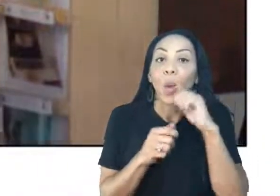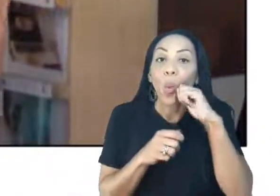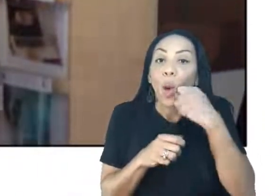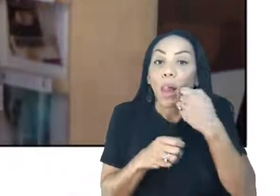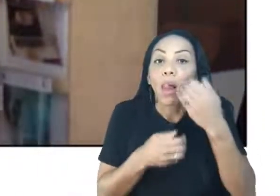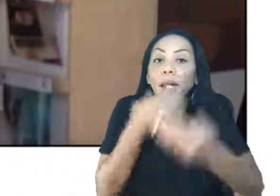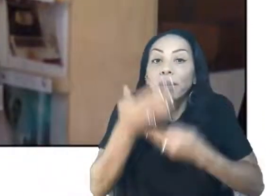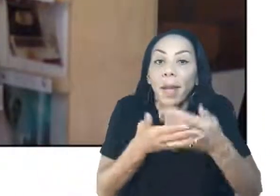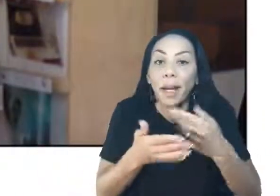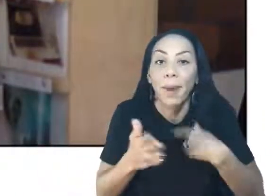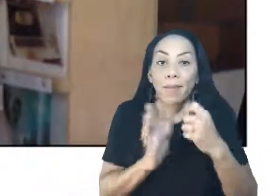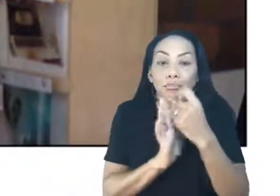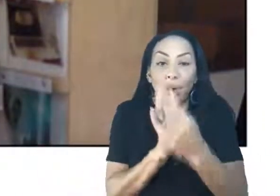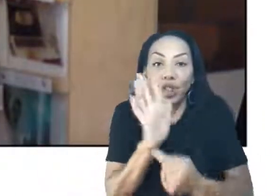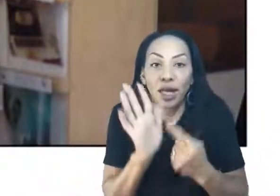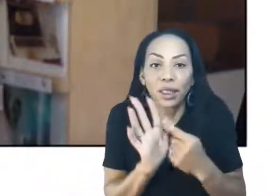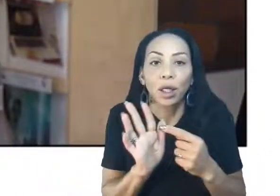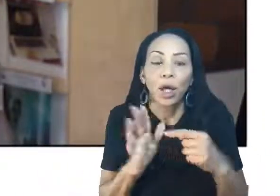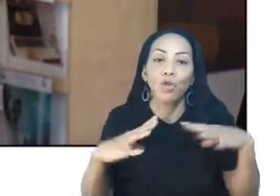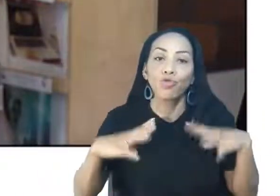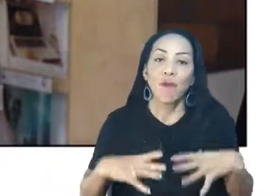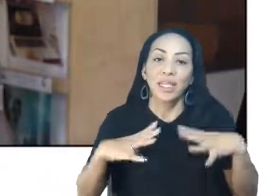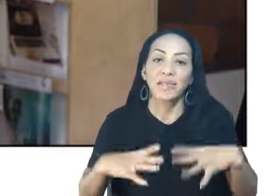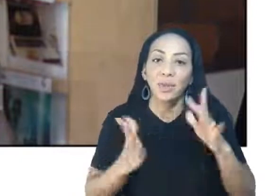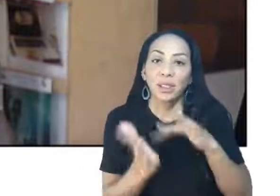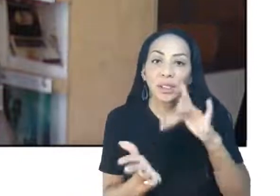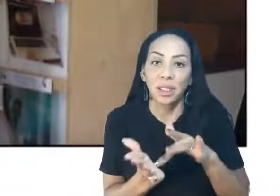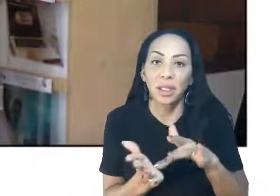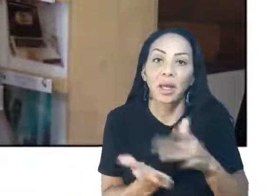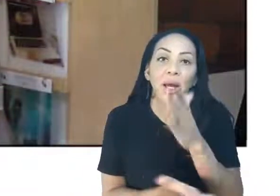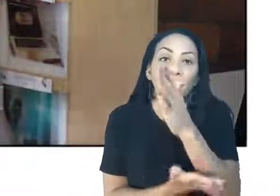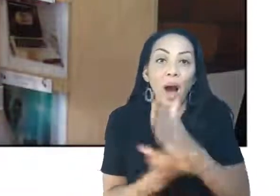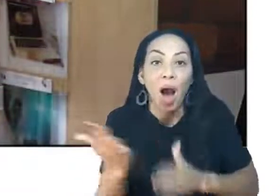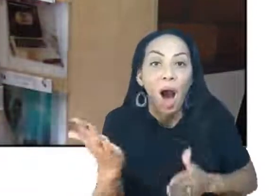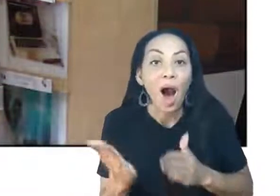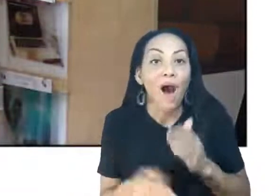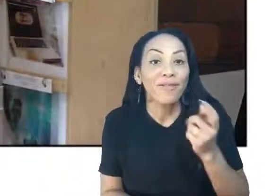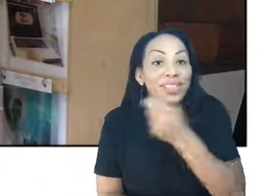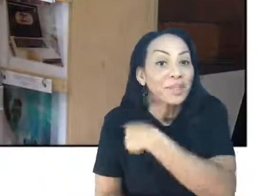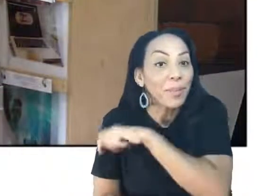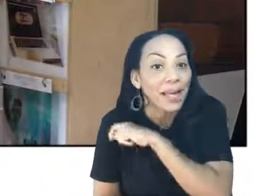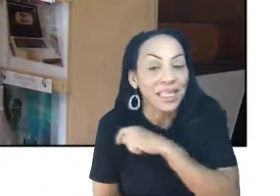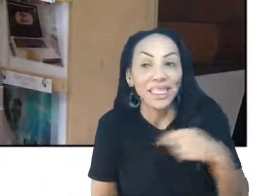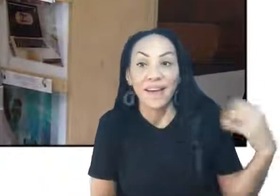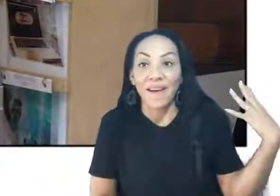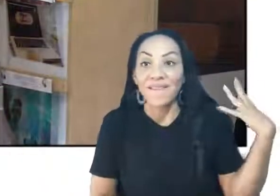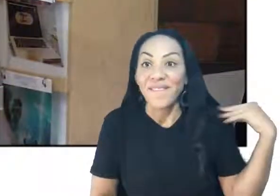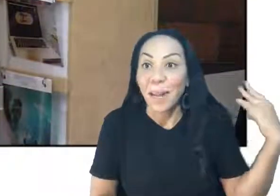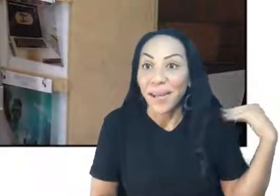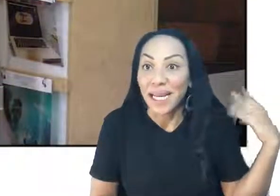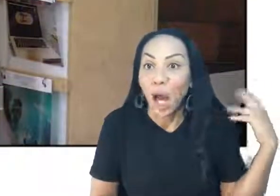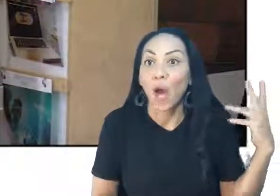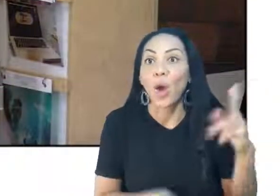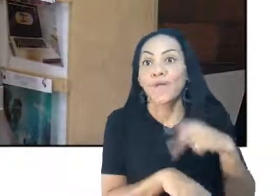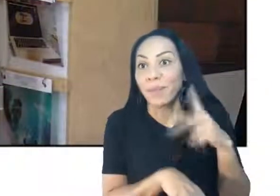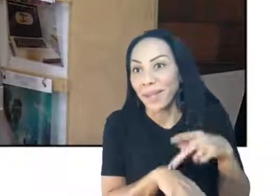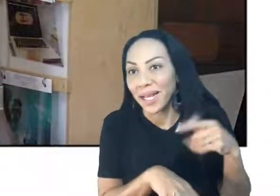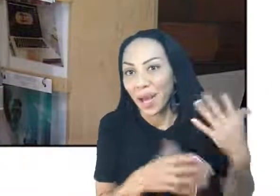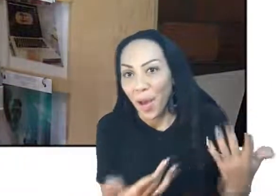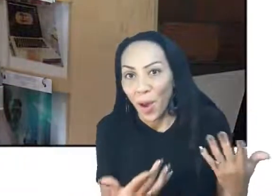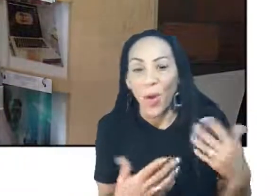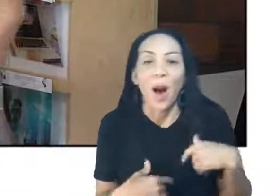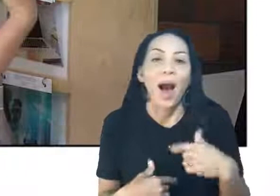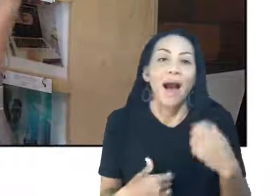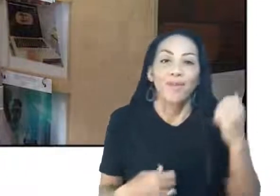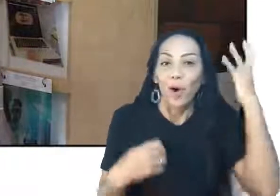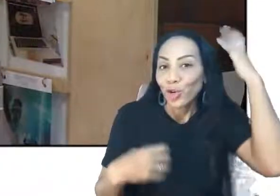am a woman in my late 40s. I'm half Spanish, half Filipino. I have long curly hair. I'm wearing blue jogging bottoms